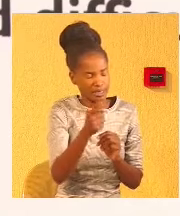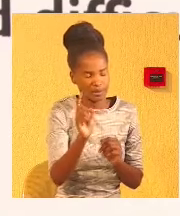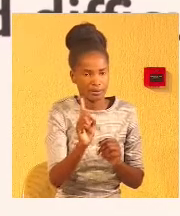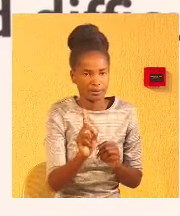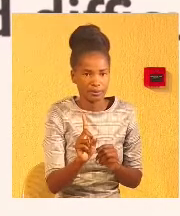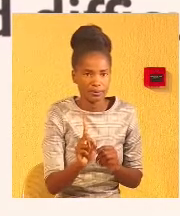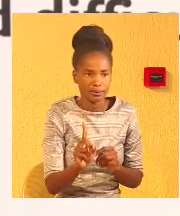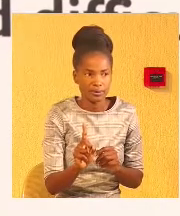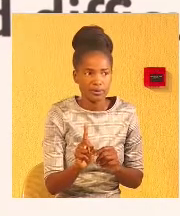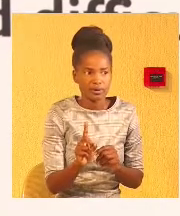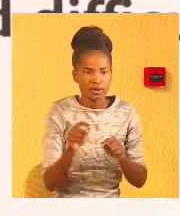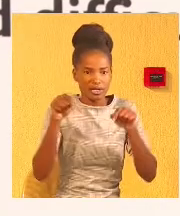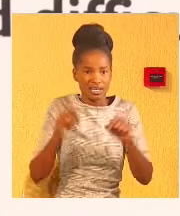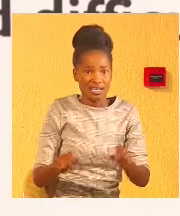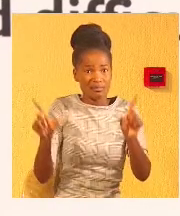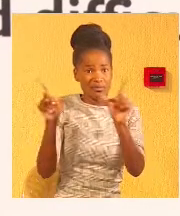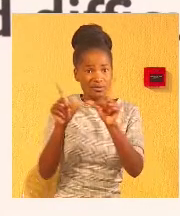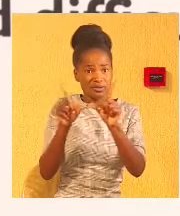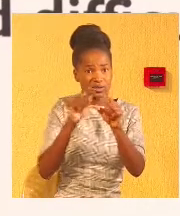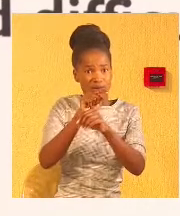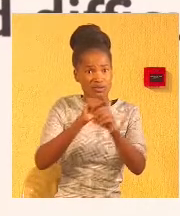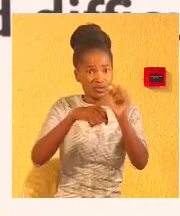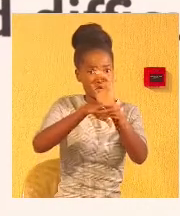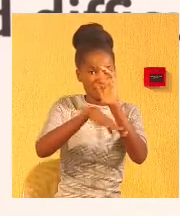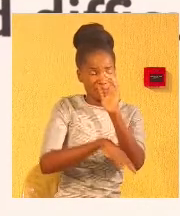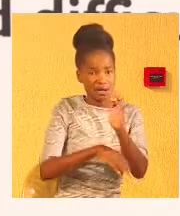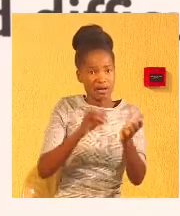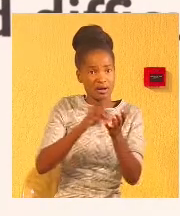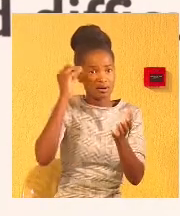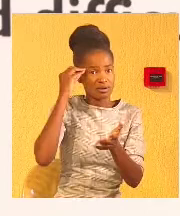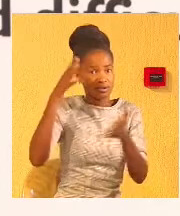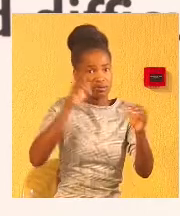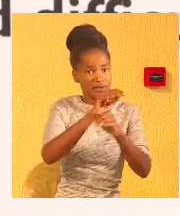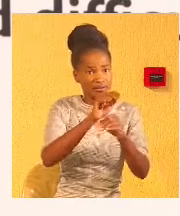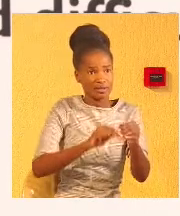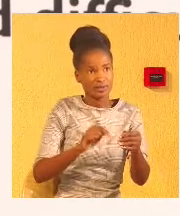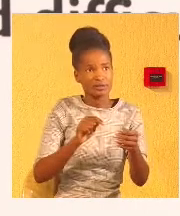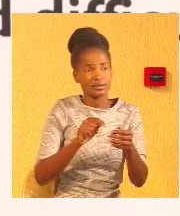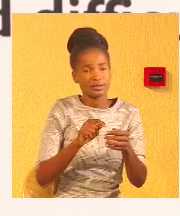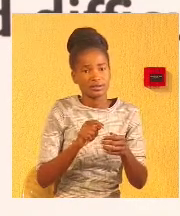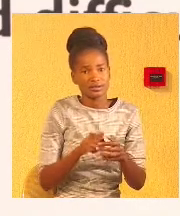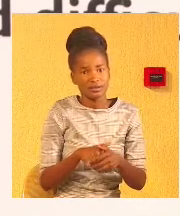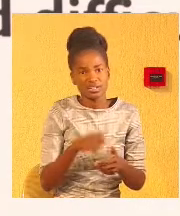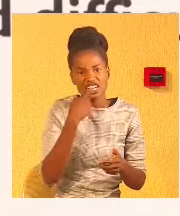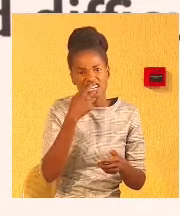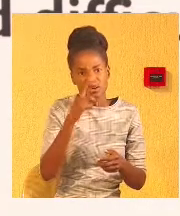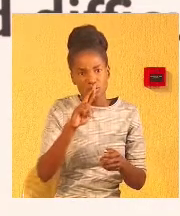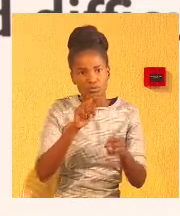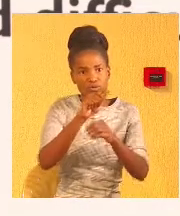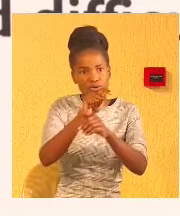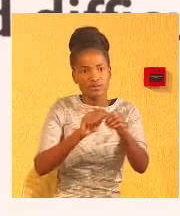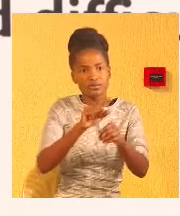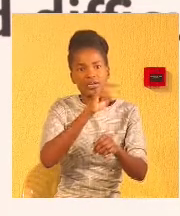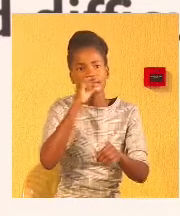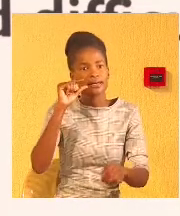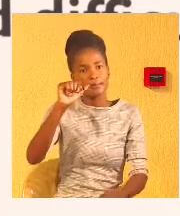of the one from here in Windhoek, the one in Ongwendiva, and the one in Rundu, they are